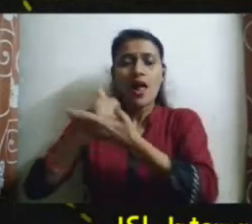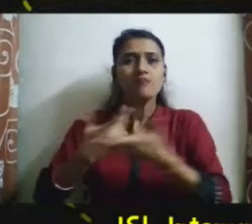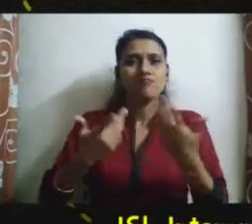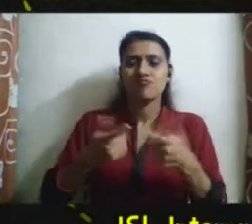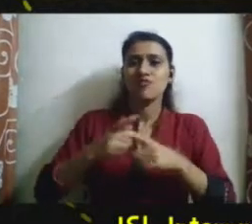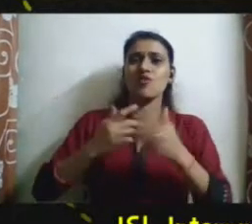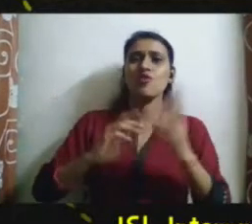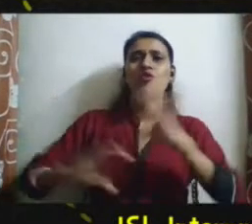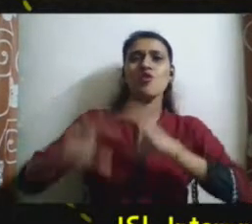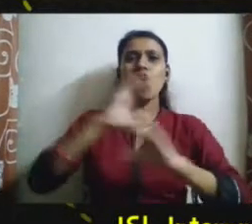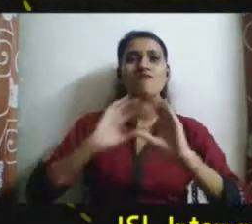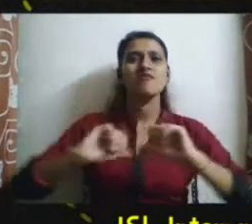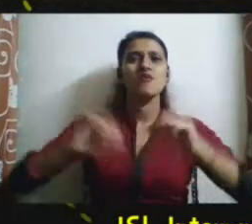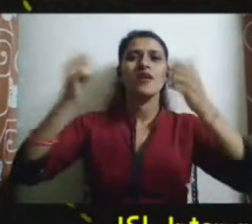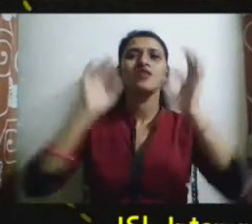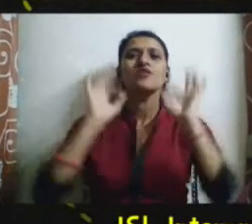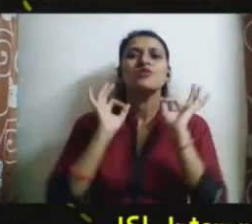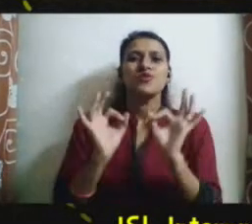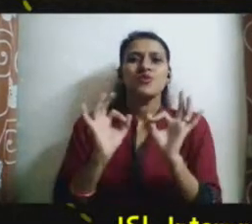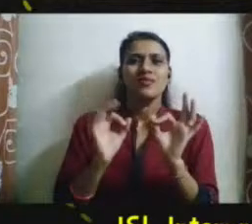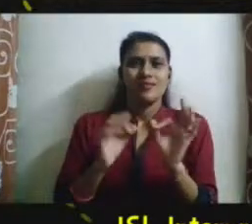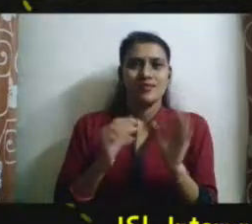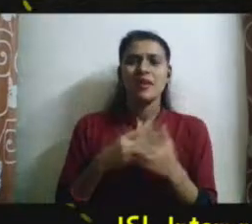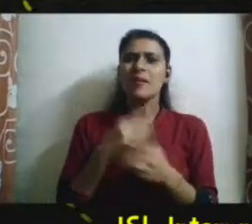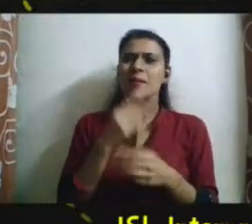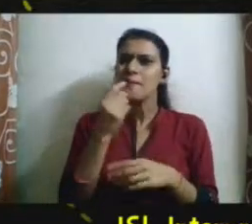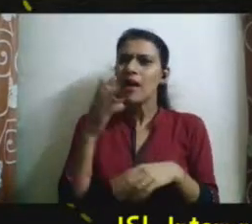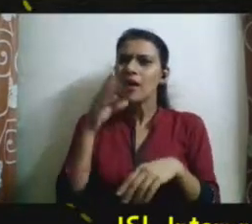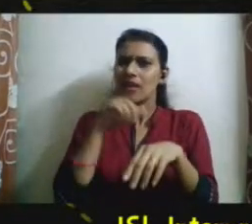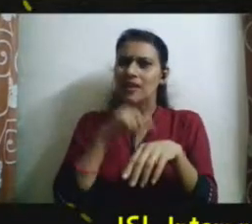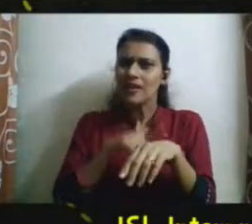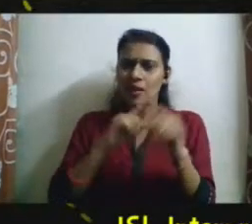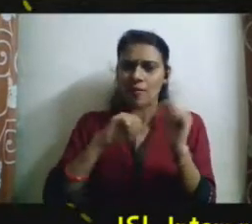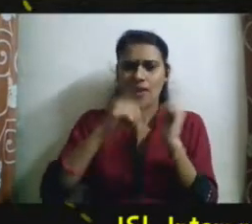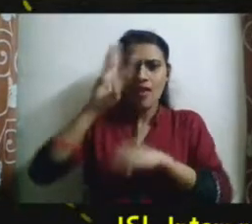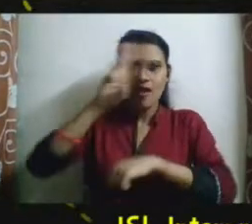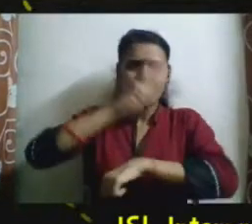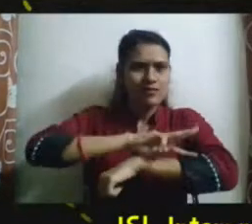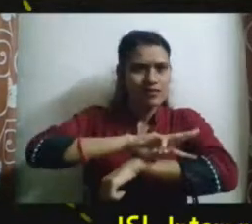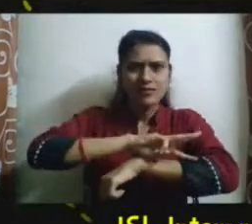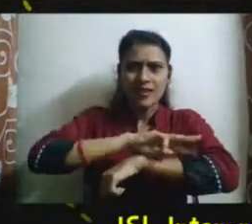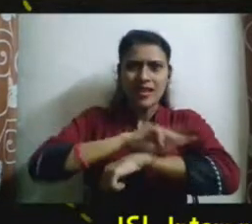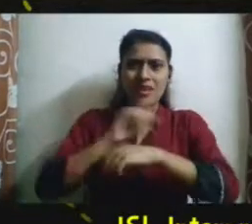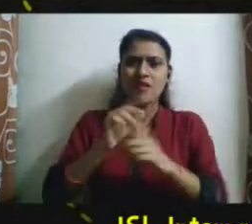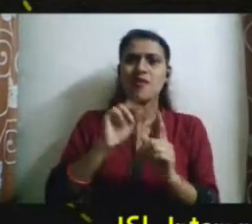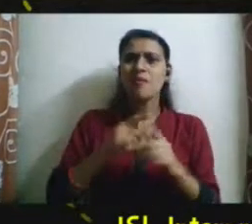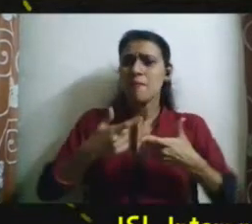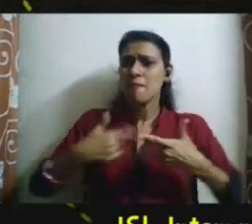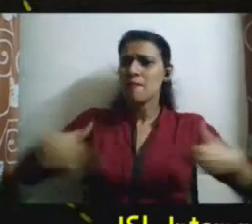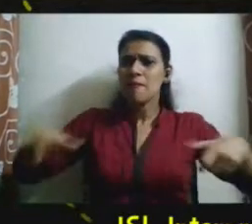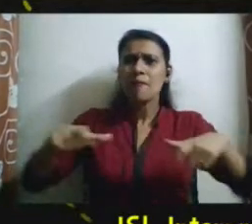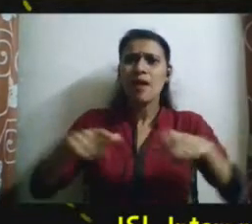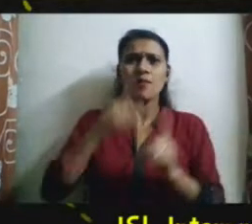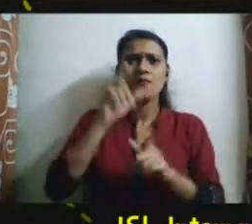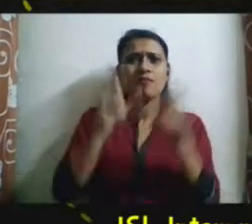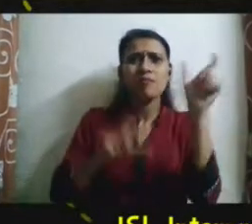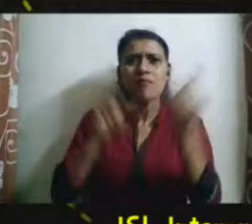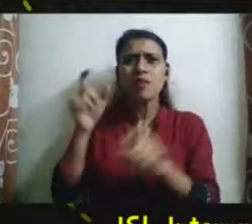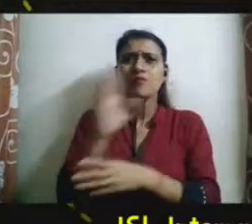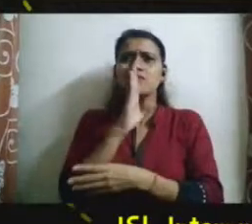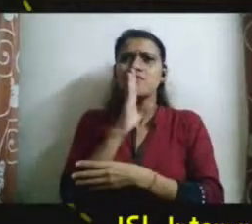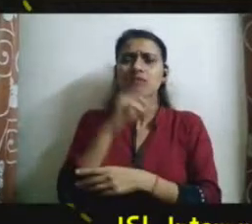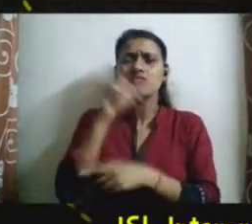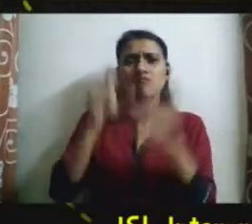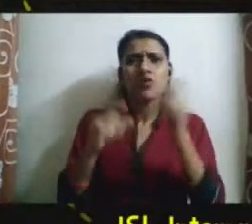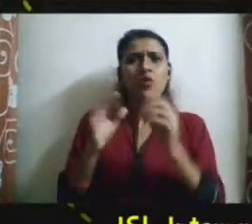conference together. That, at many moments in the last 3 days when I was attending a panel or looking at, hearing a keynote